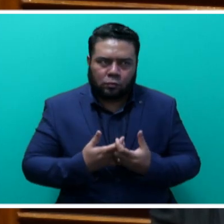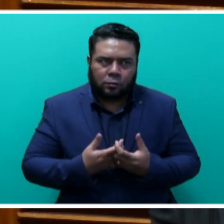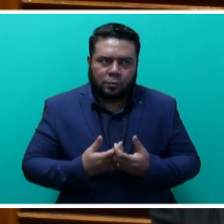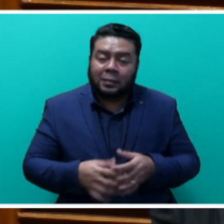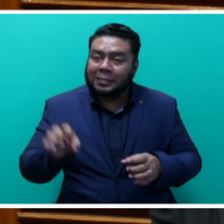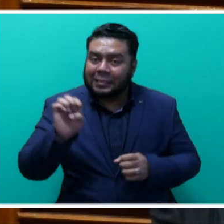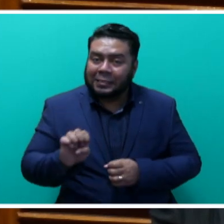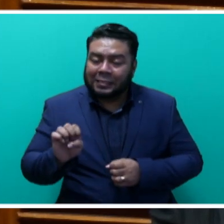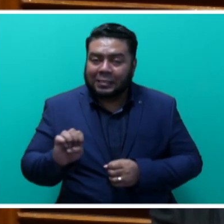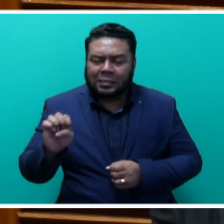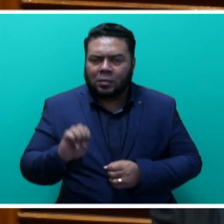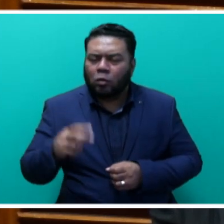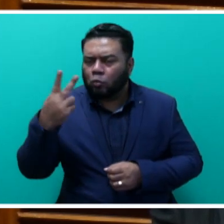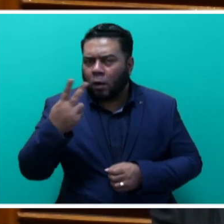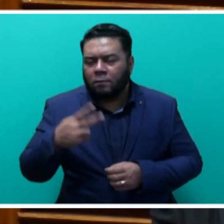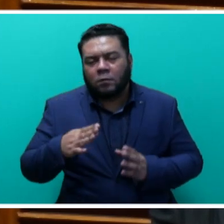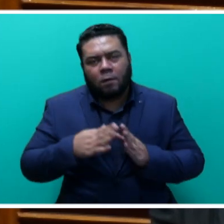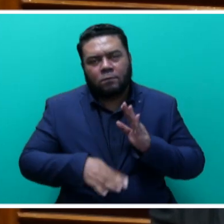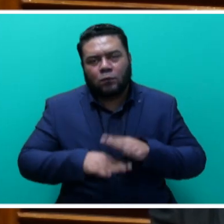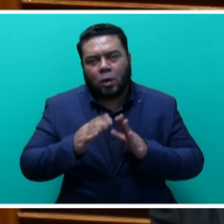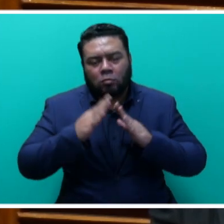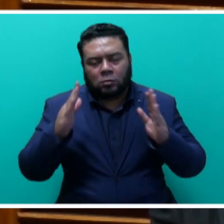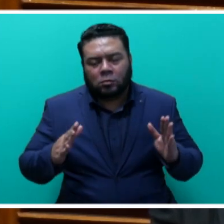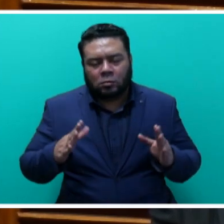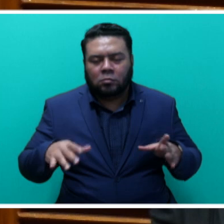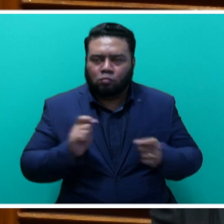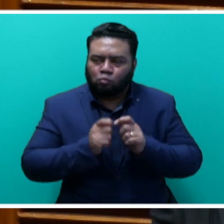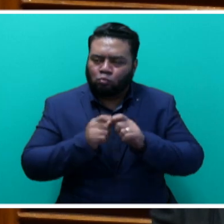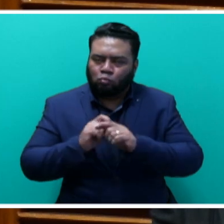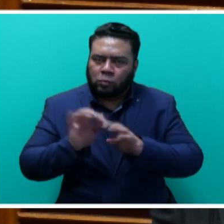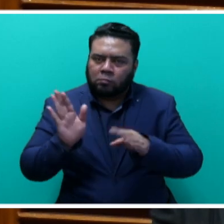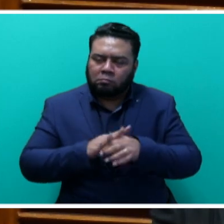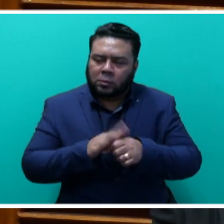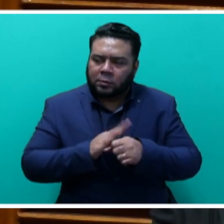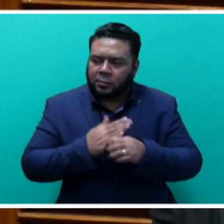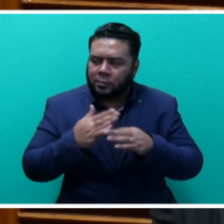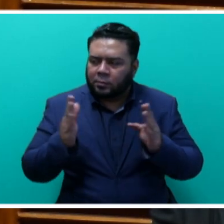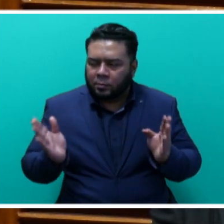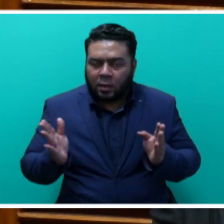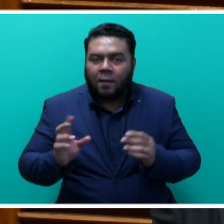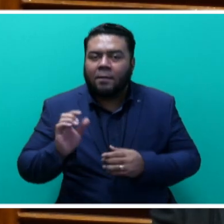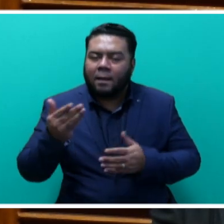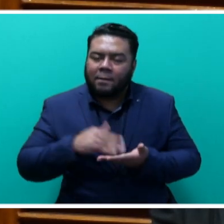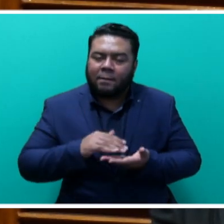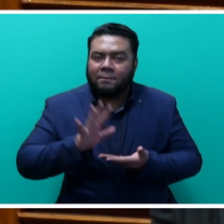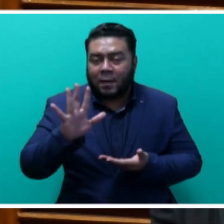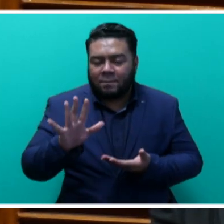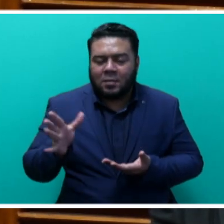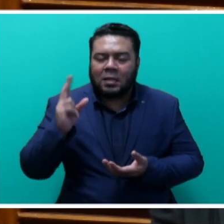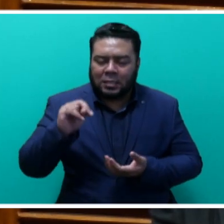Eastern Division, 12 full houses constructed, and an additional 5 houses that needed completion.